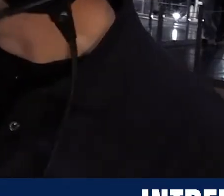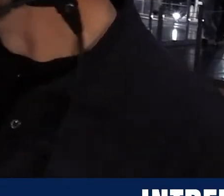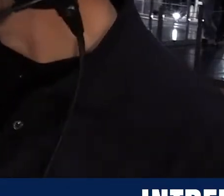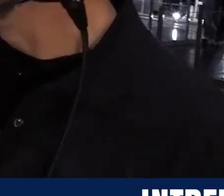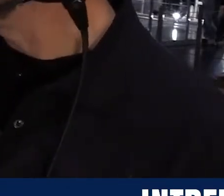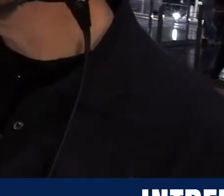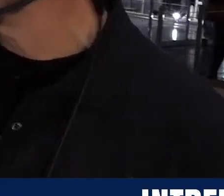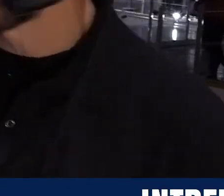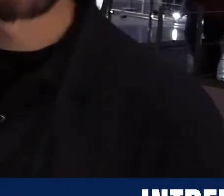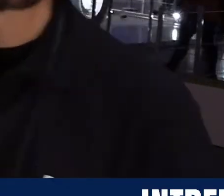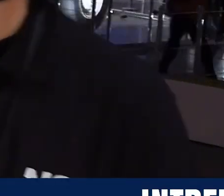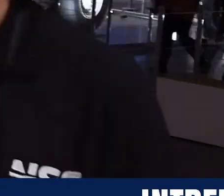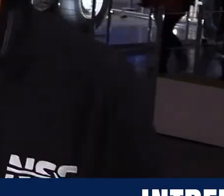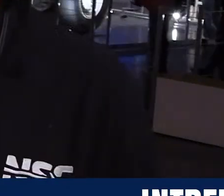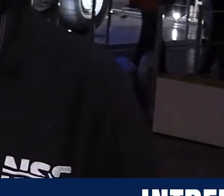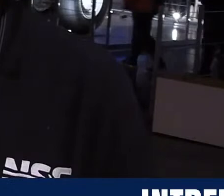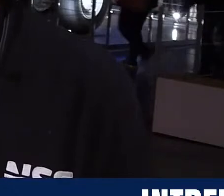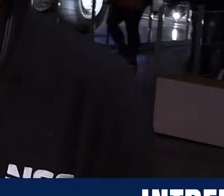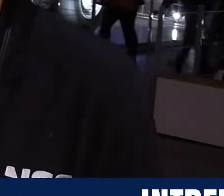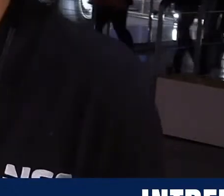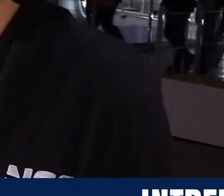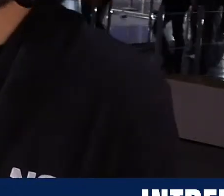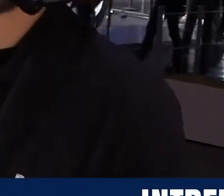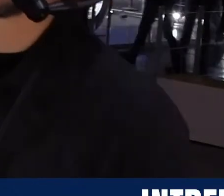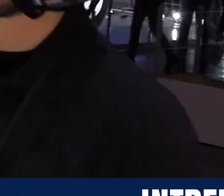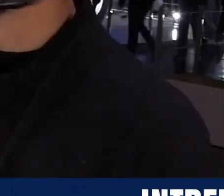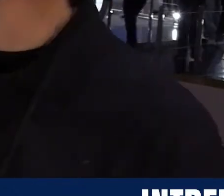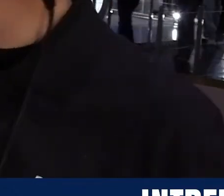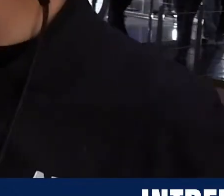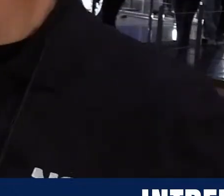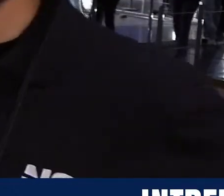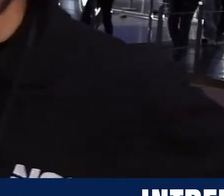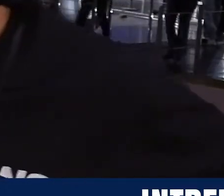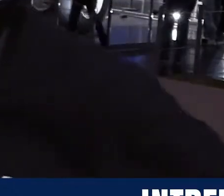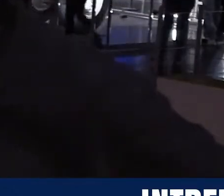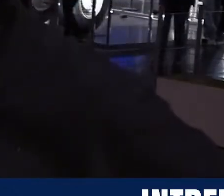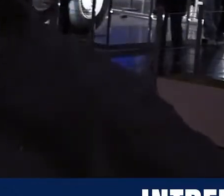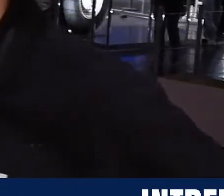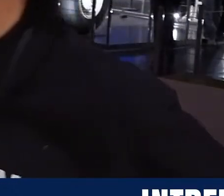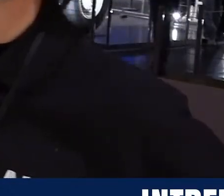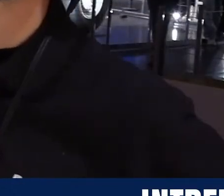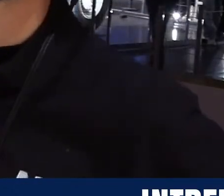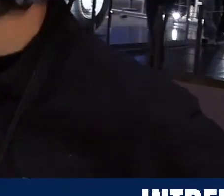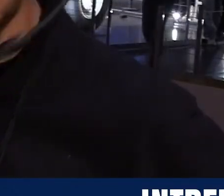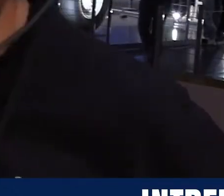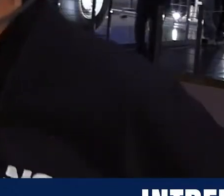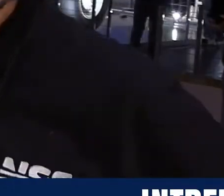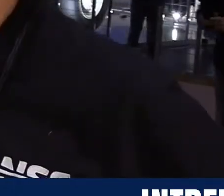no, he really jumped off the side. That's what I've been told. I don't know. I feel like I might break a few bones if I did that, but